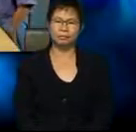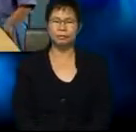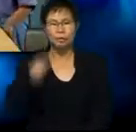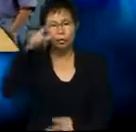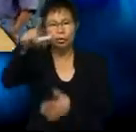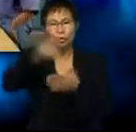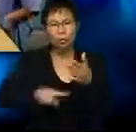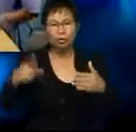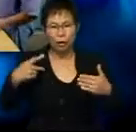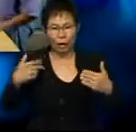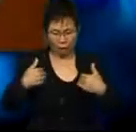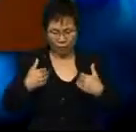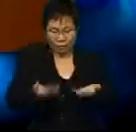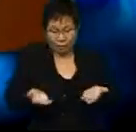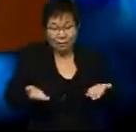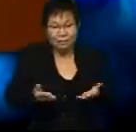Look at what I have here.